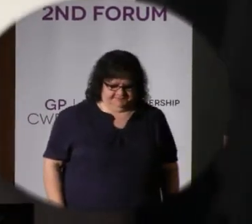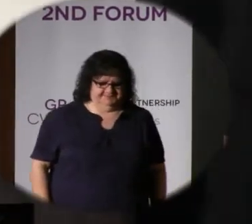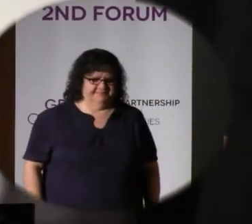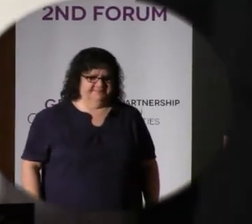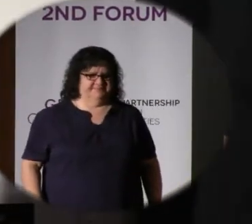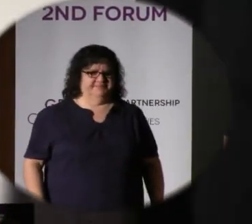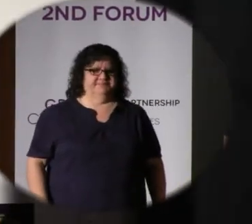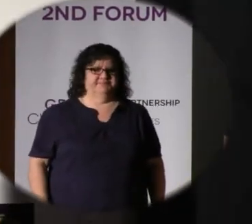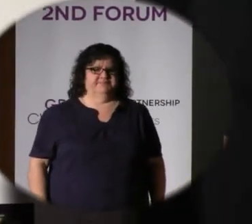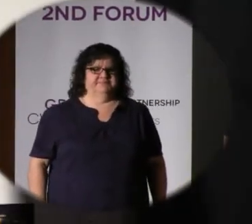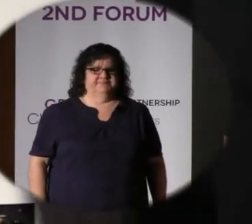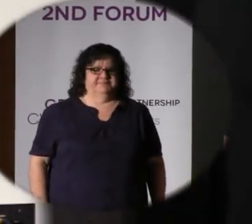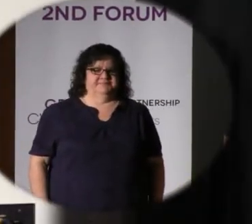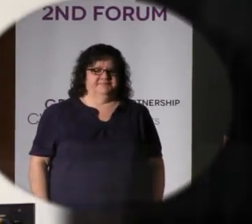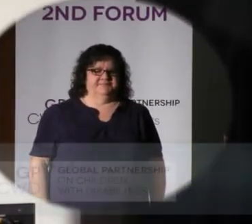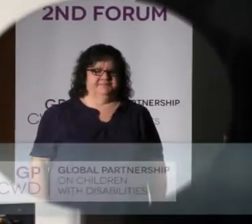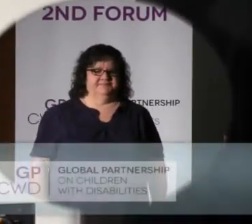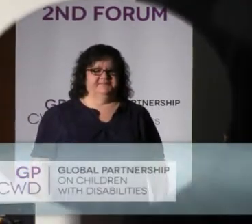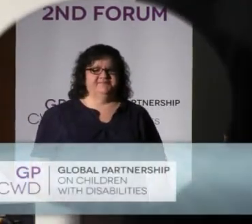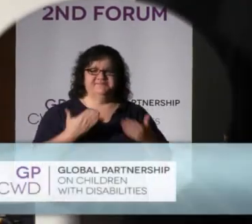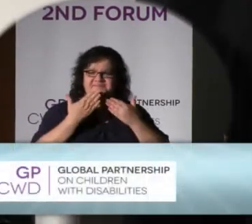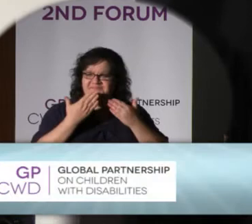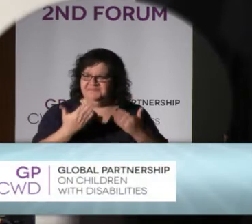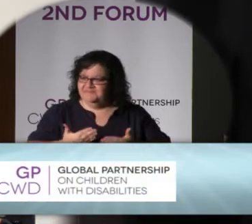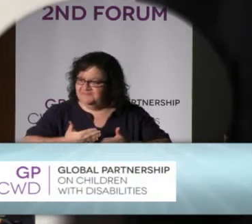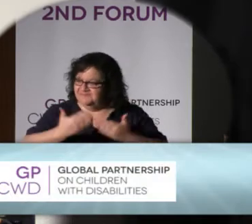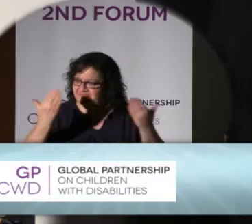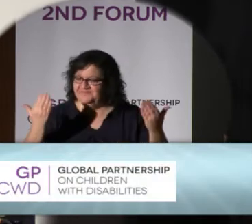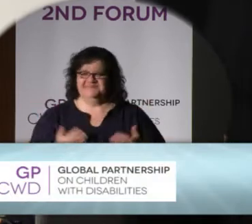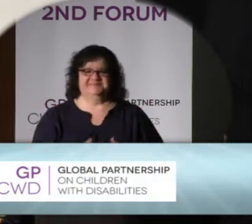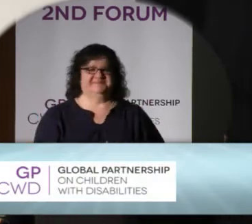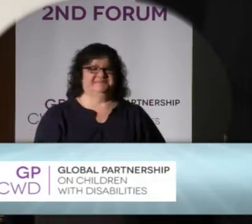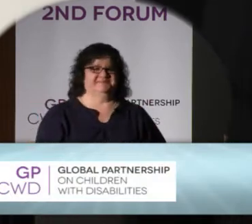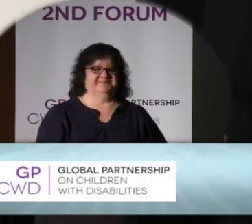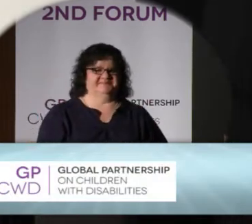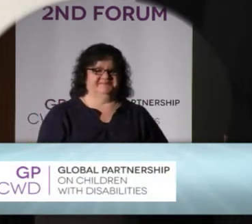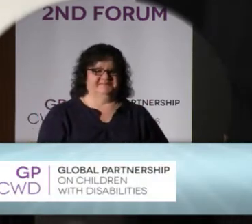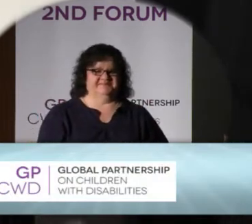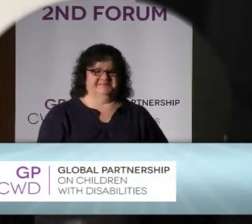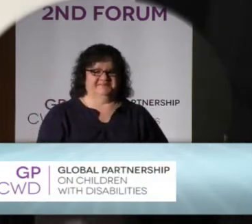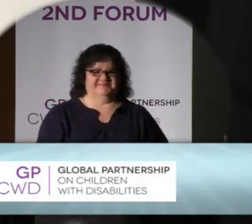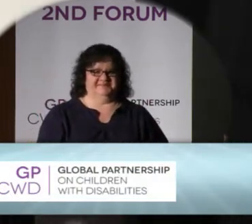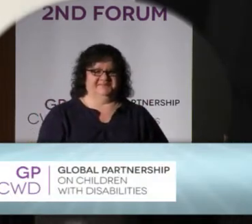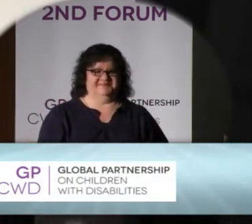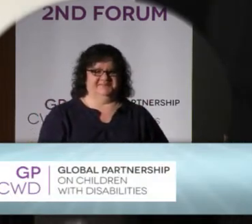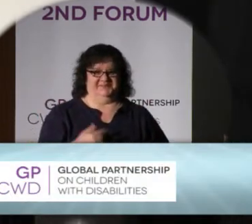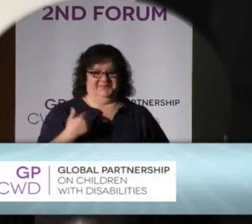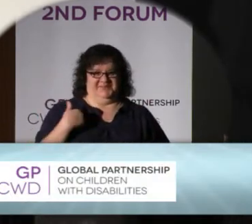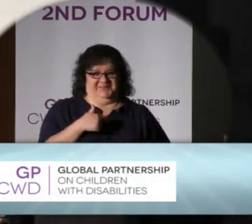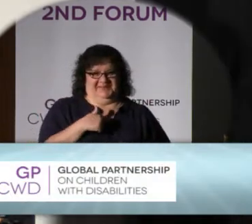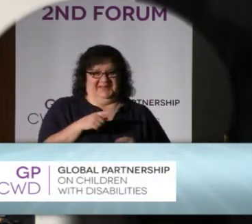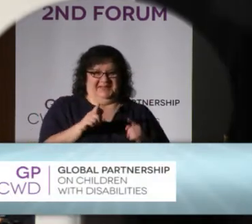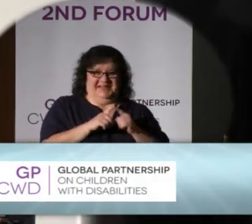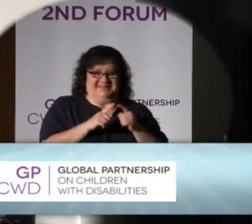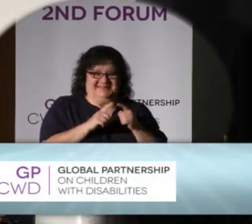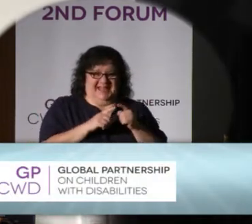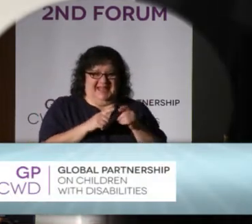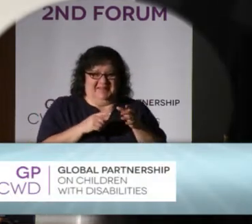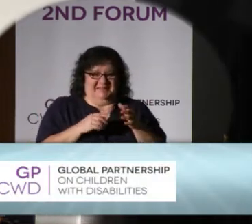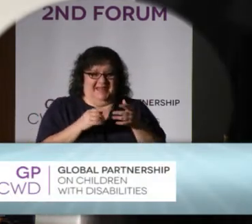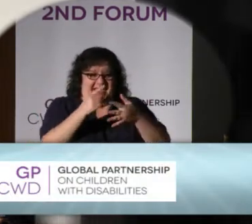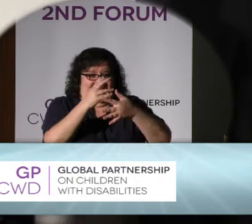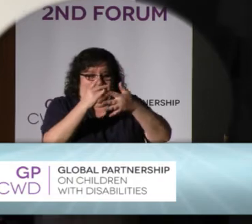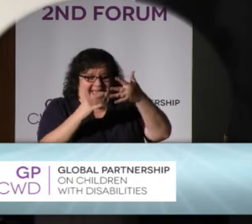Good morning, everybody. We are the youngest baby in all this task force group,